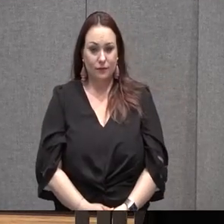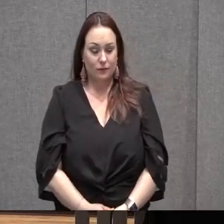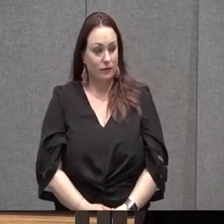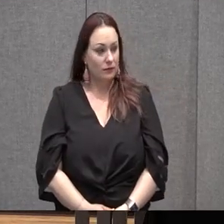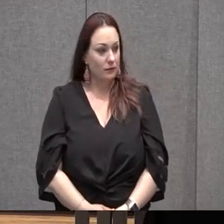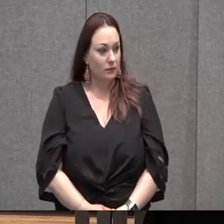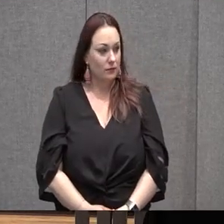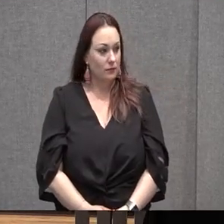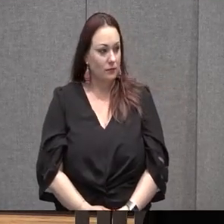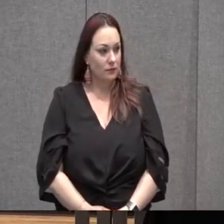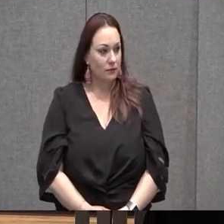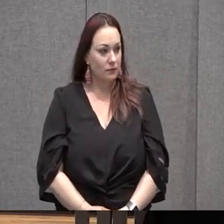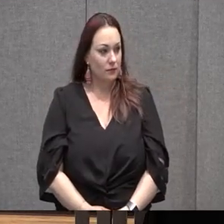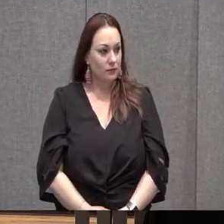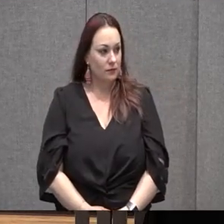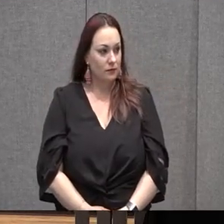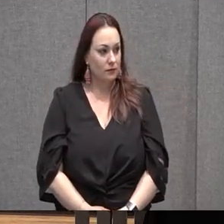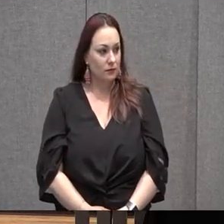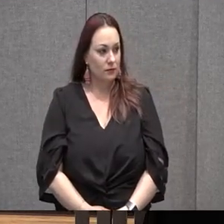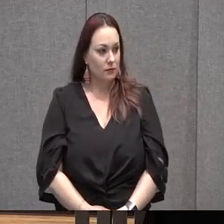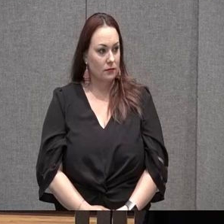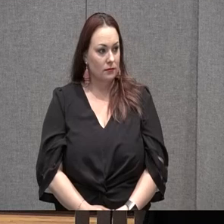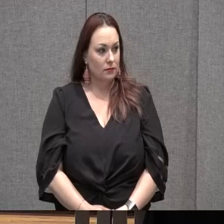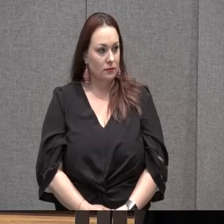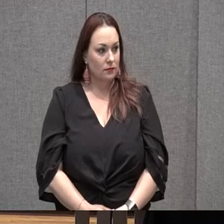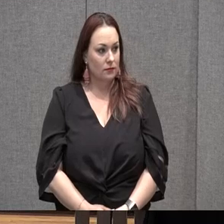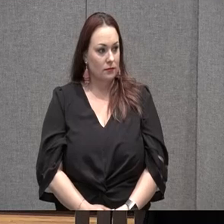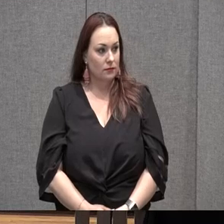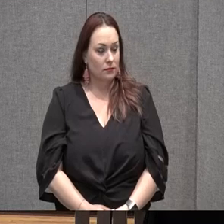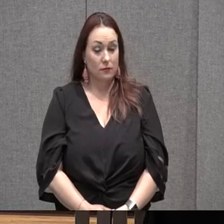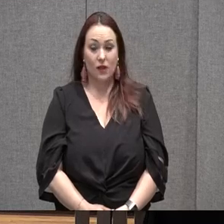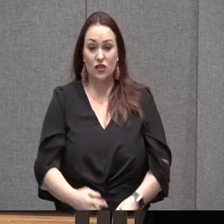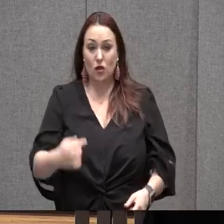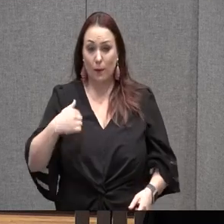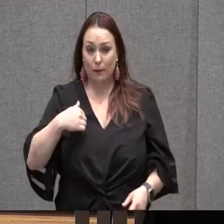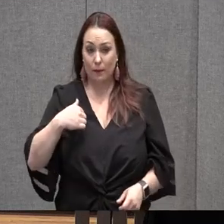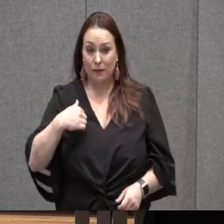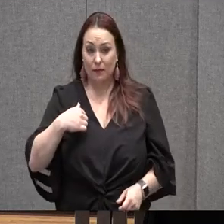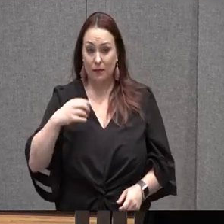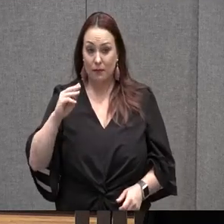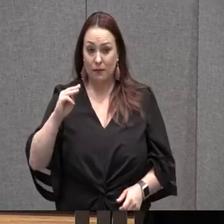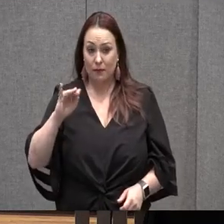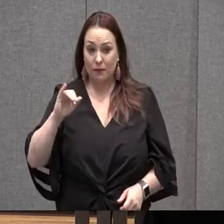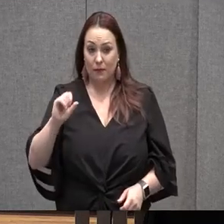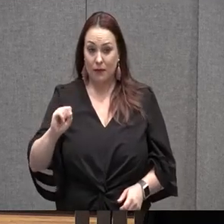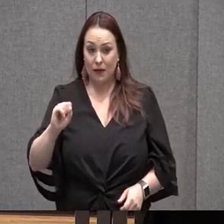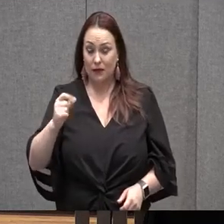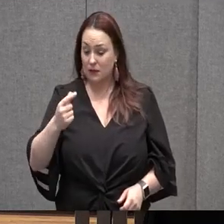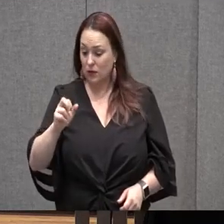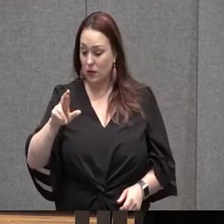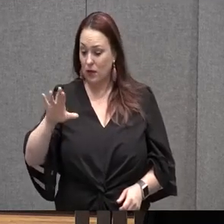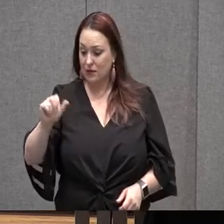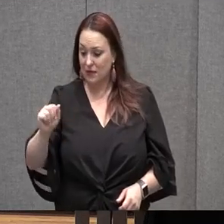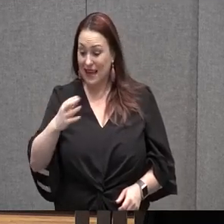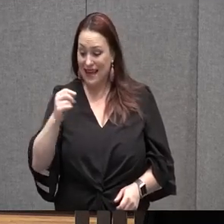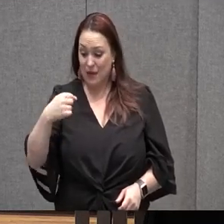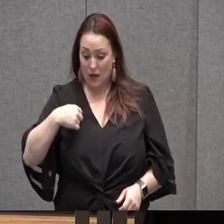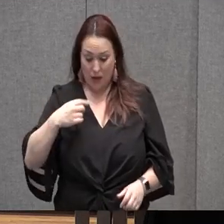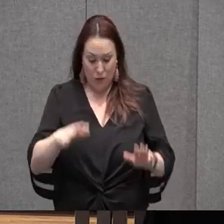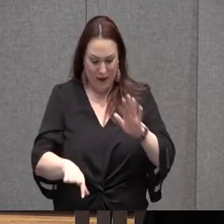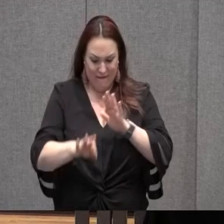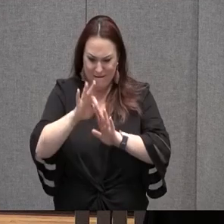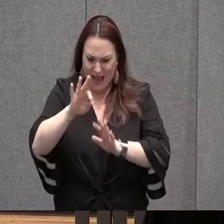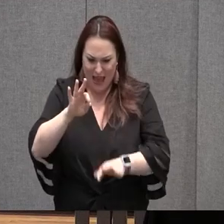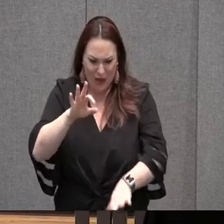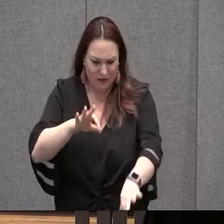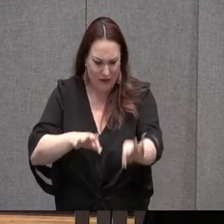And we went out, Ms. Garcia and I, and we found all kinds of things that we